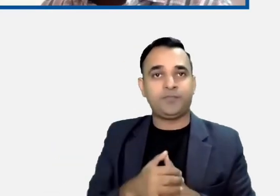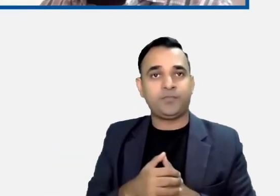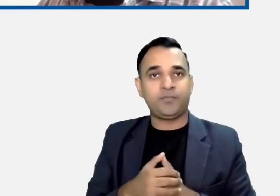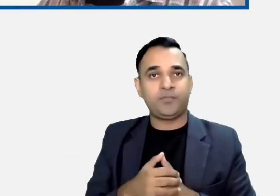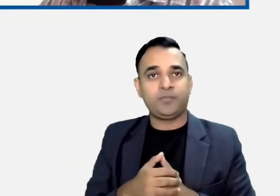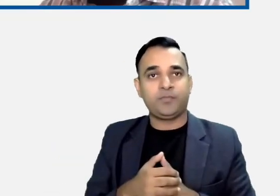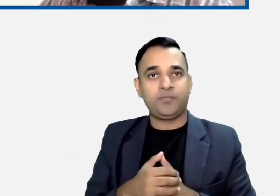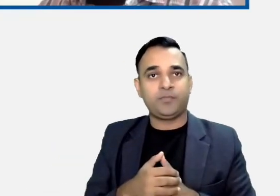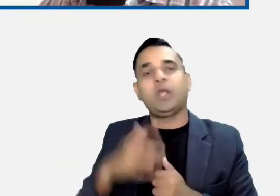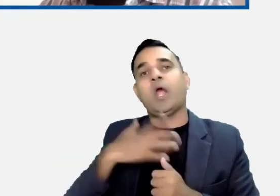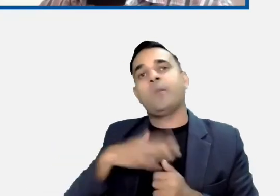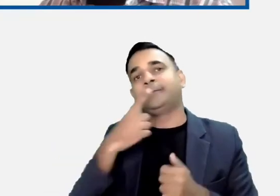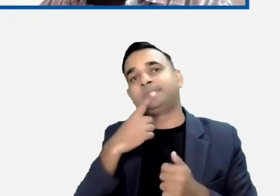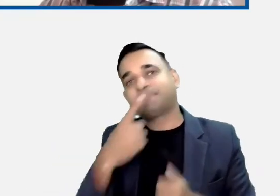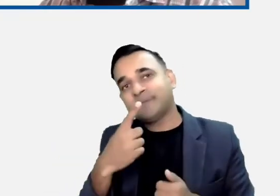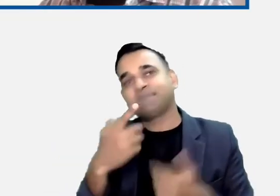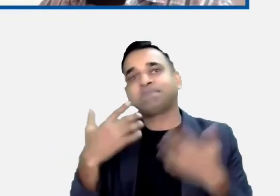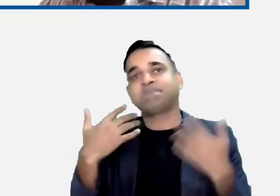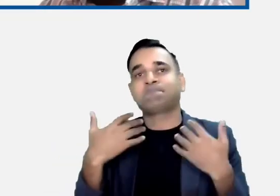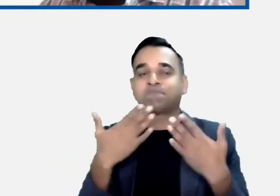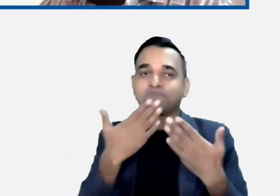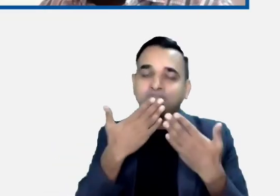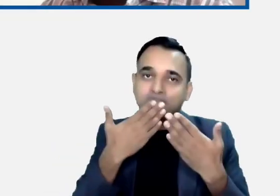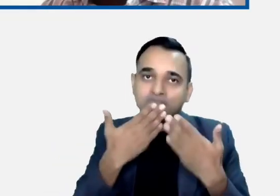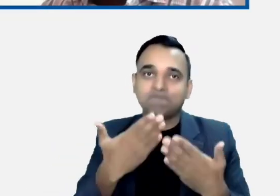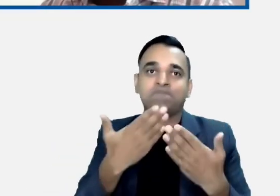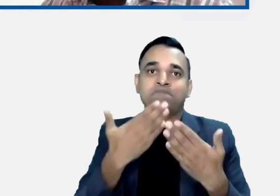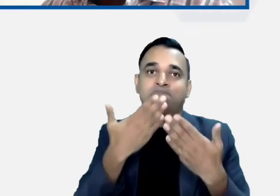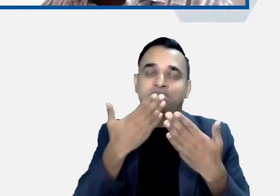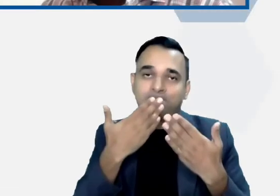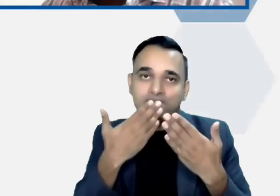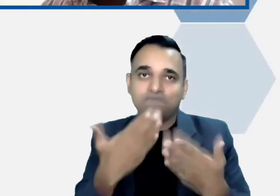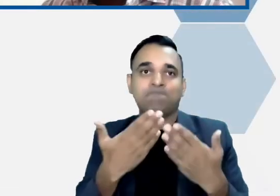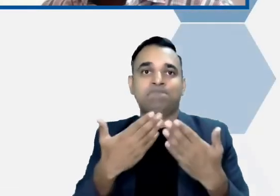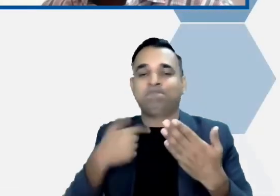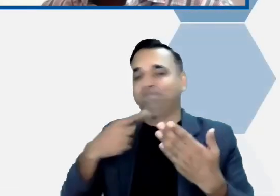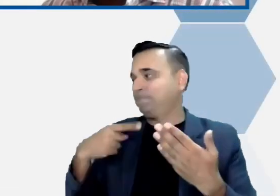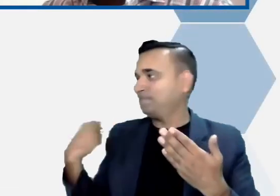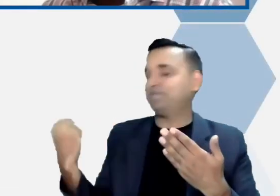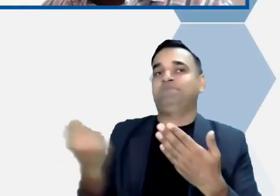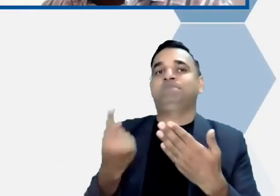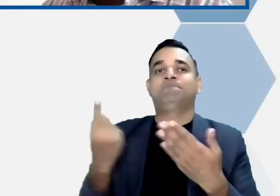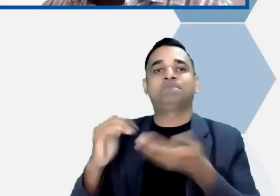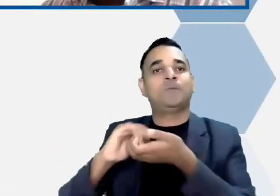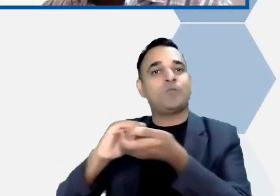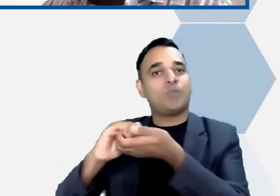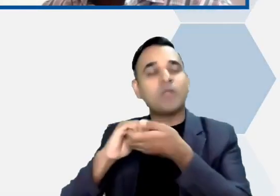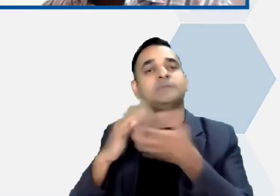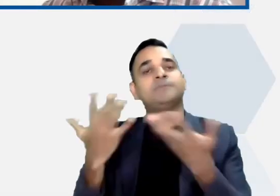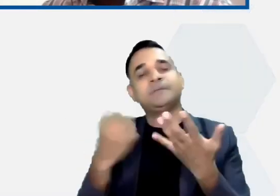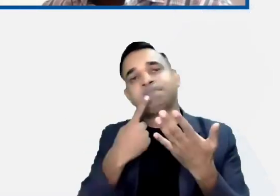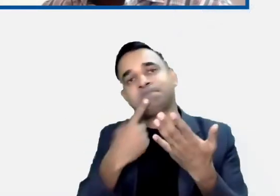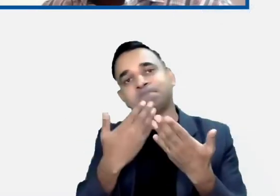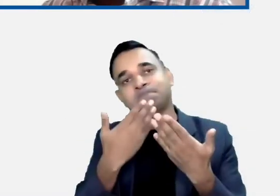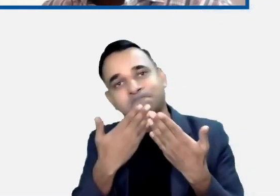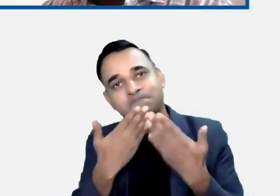thanks on behalf of my organization, actually, to the whole team. And I know you had a multi-stakeholder team of